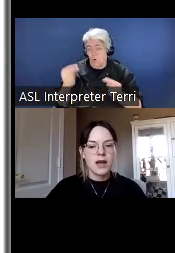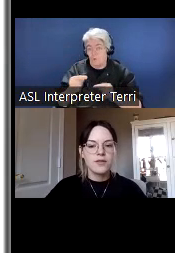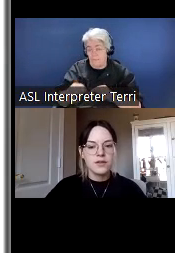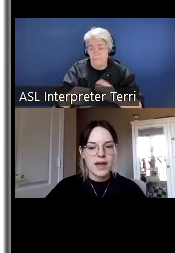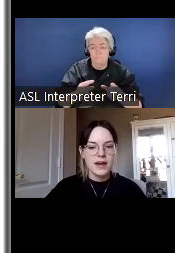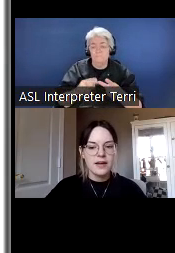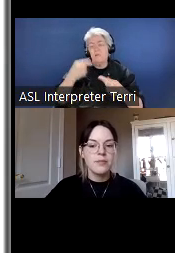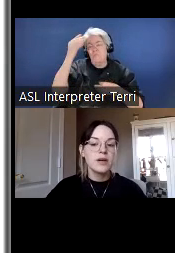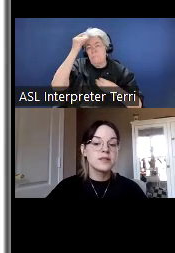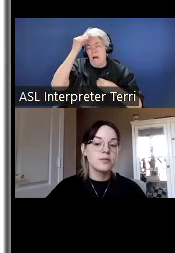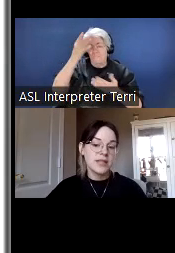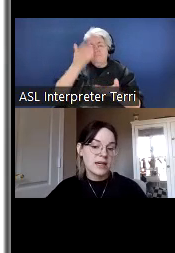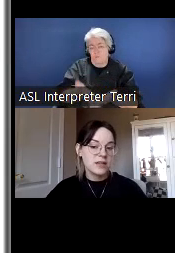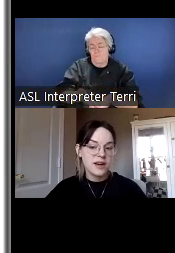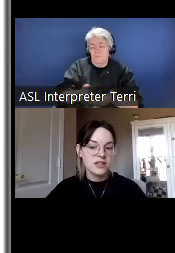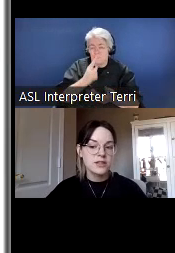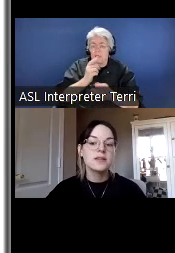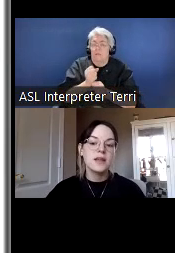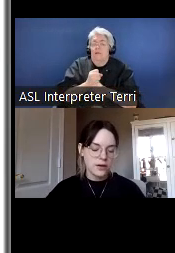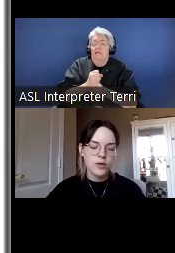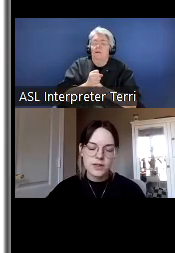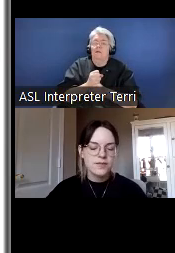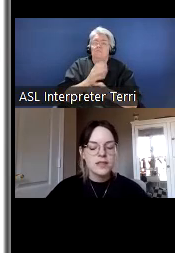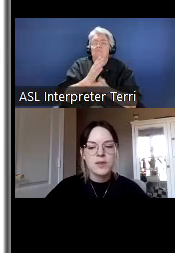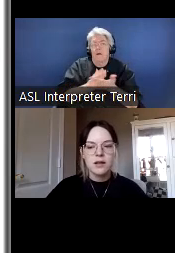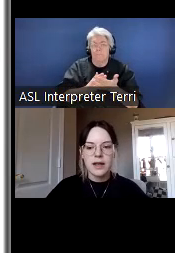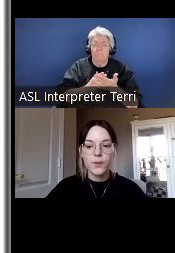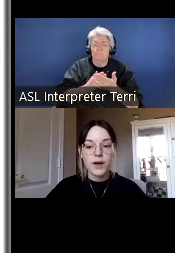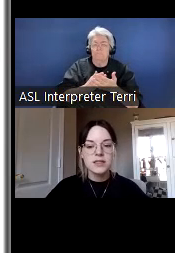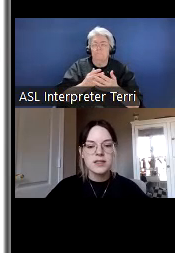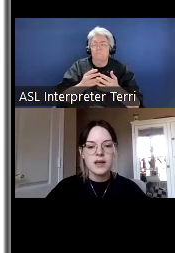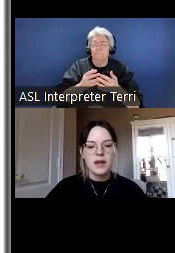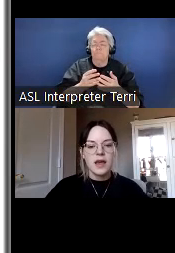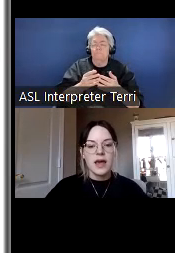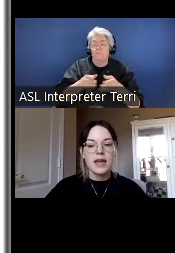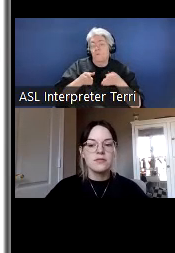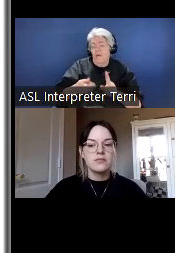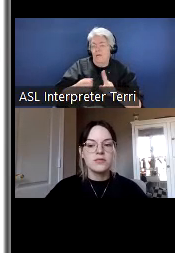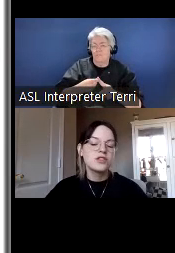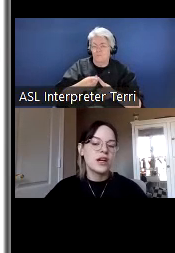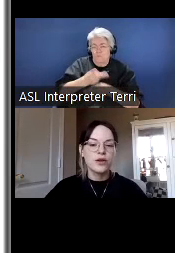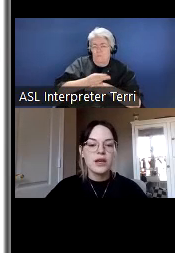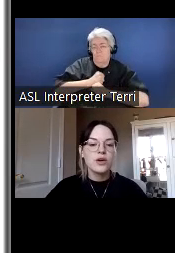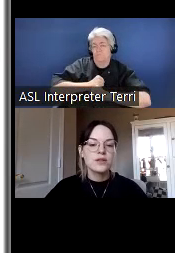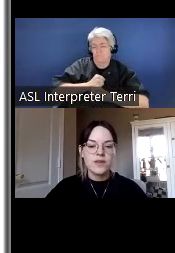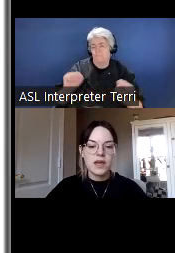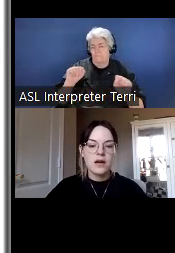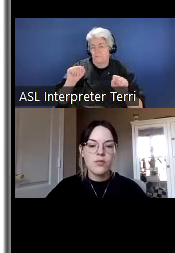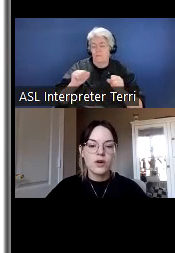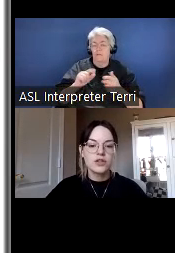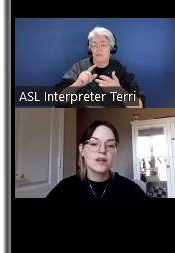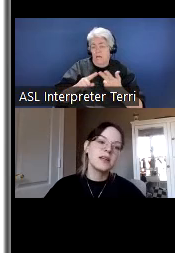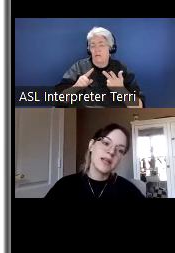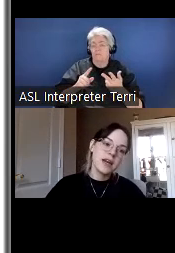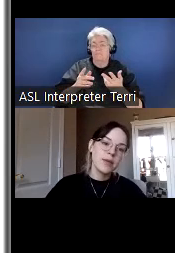we can be mindful of that and build some protective factors, of course, if that's what the client wants, and just generally cultivate